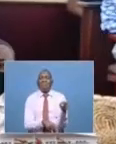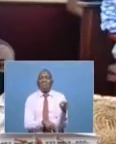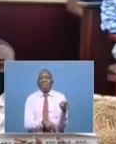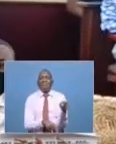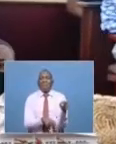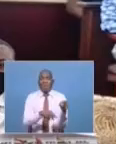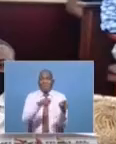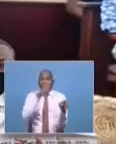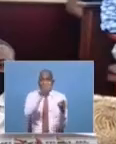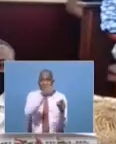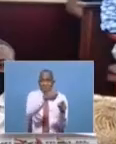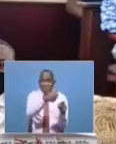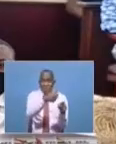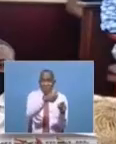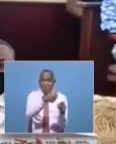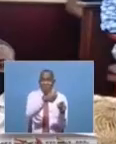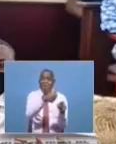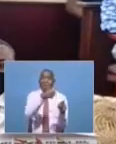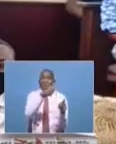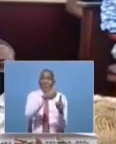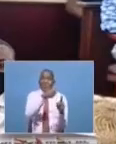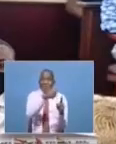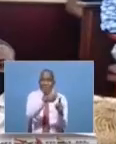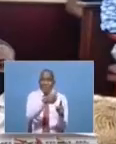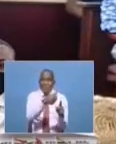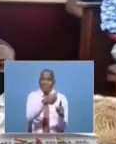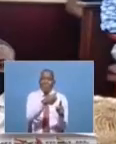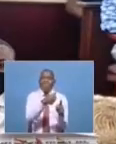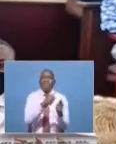was stopped